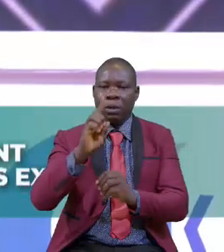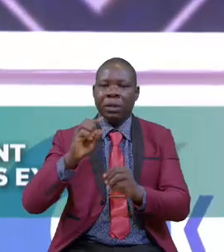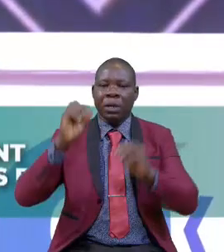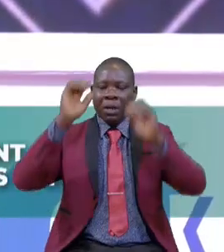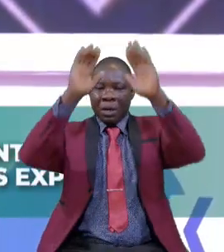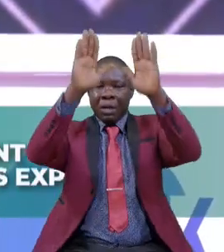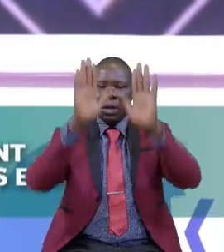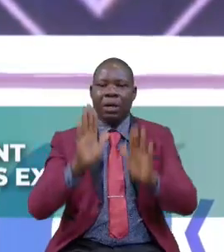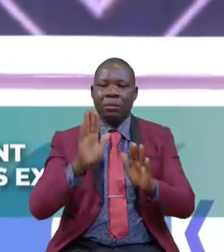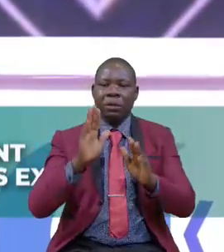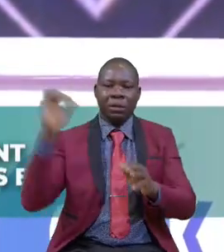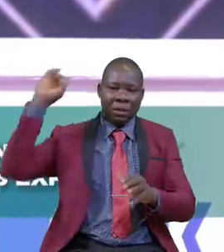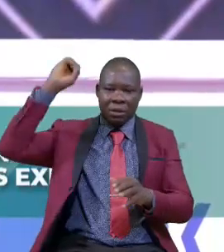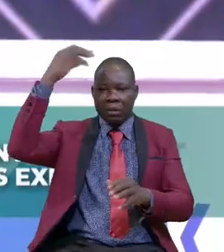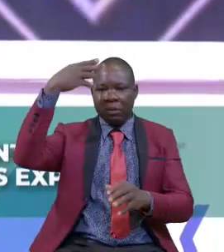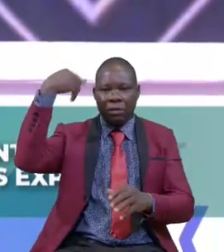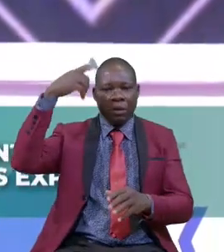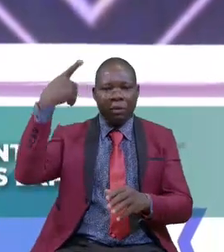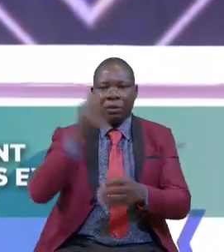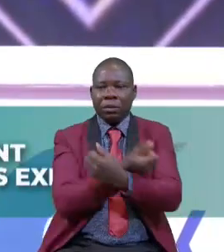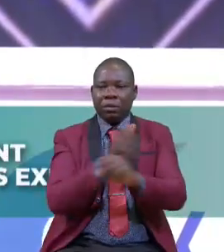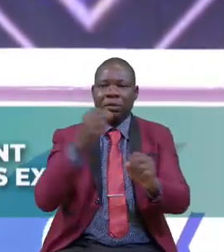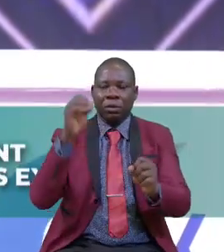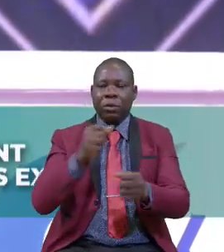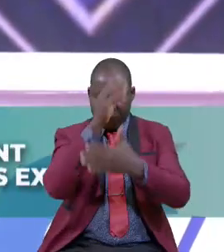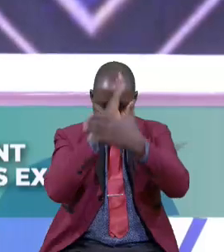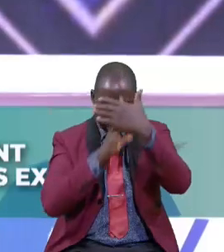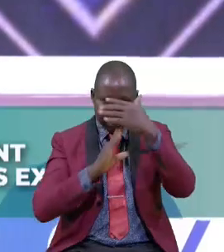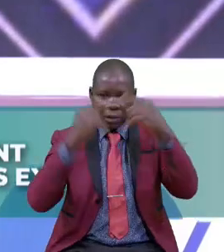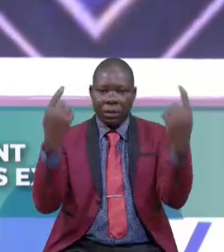penitent sinners. Number two,